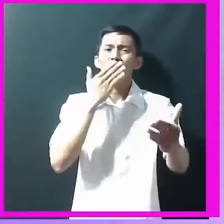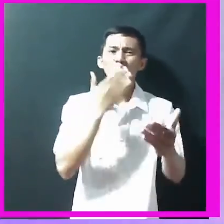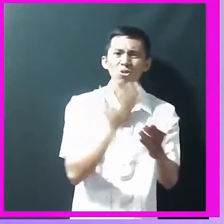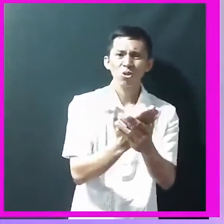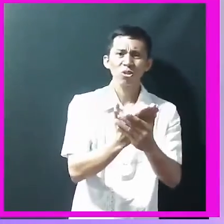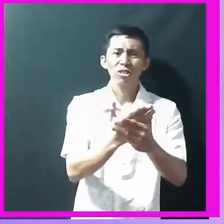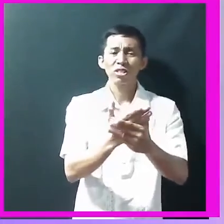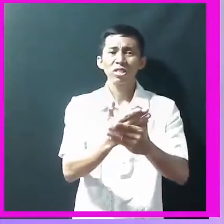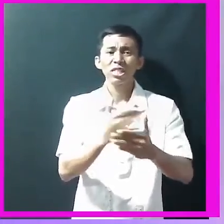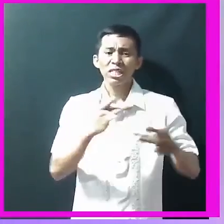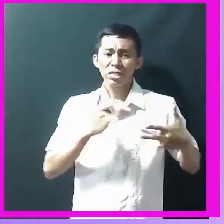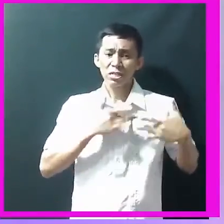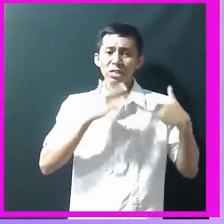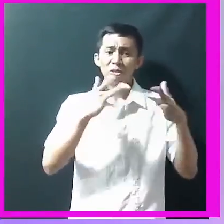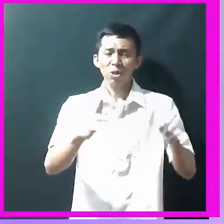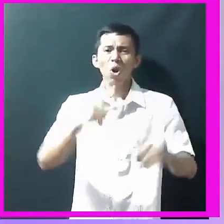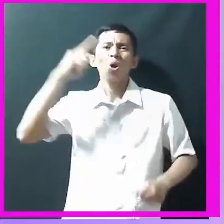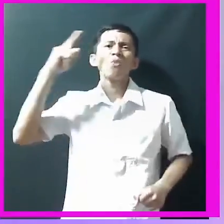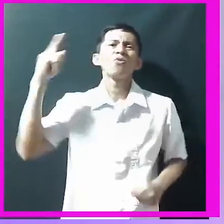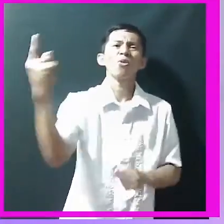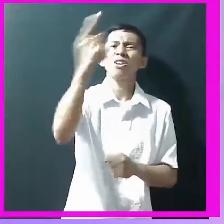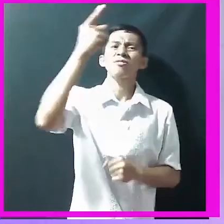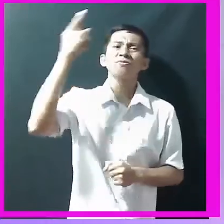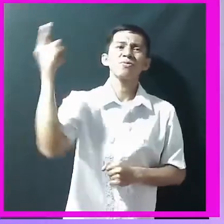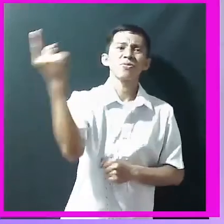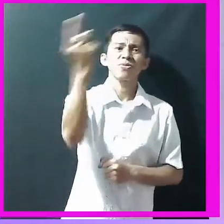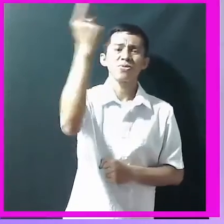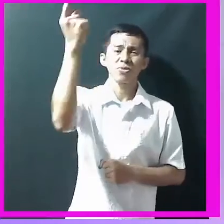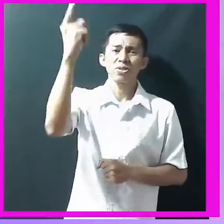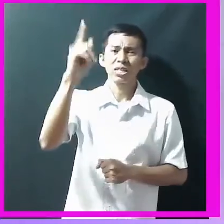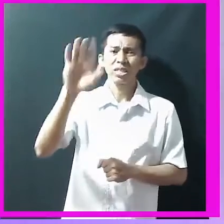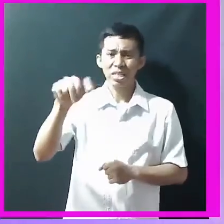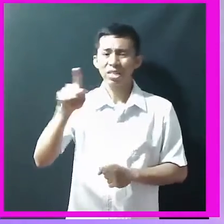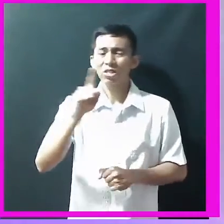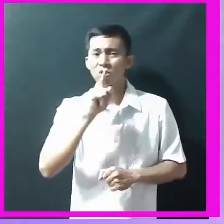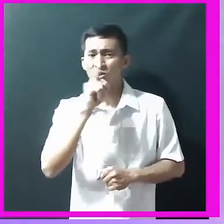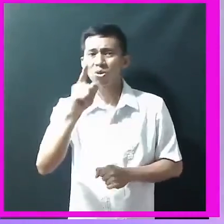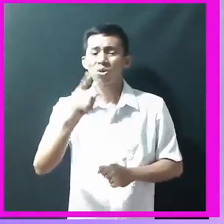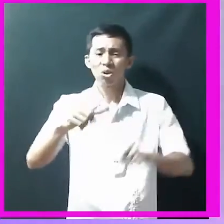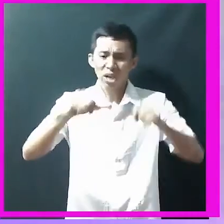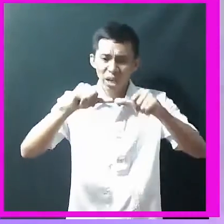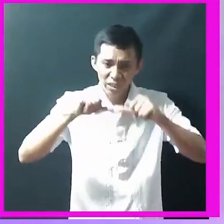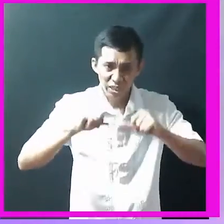is everlasting, and his truth endureth to all